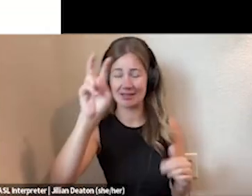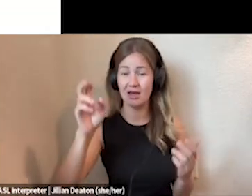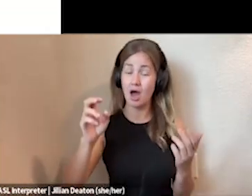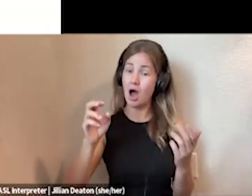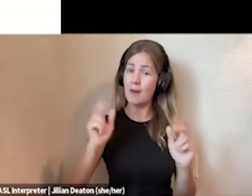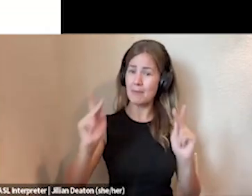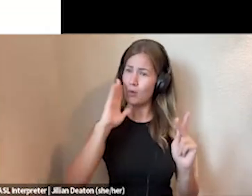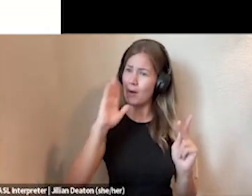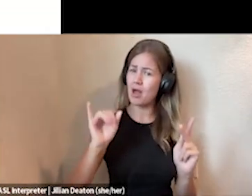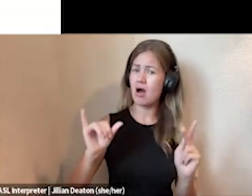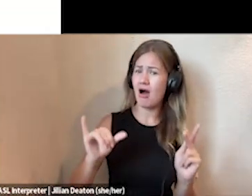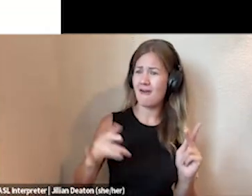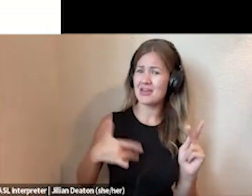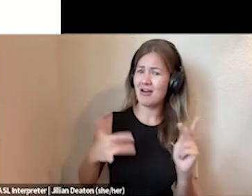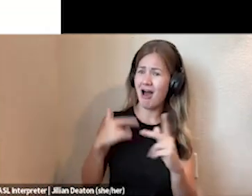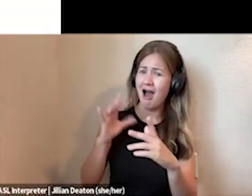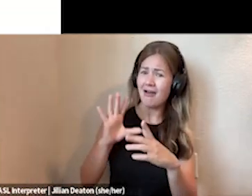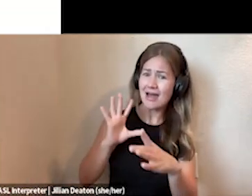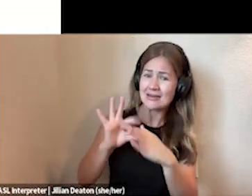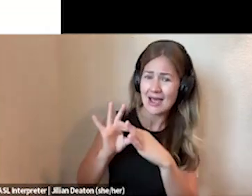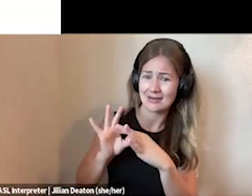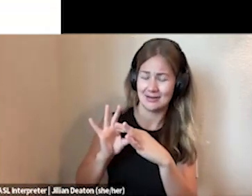be to your work.